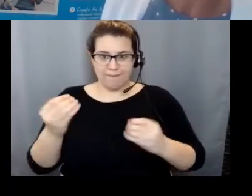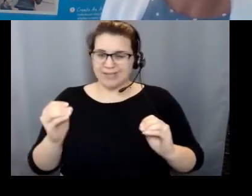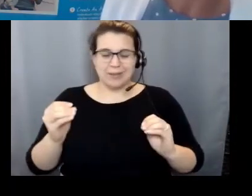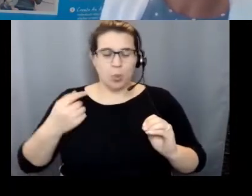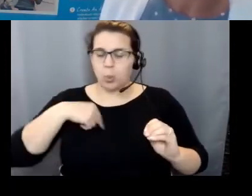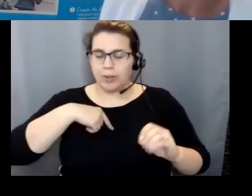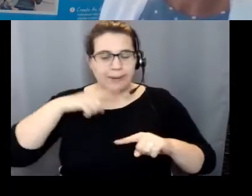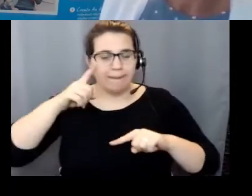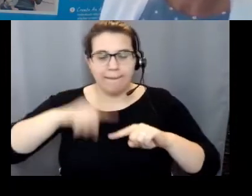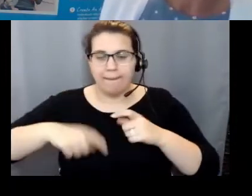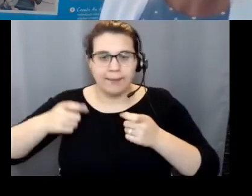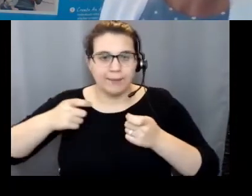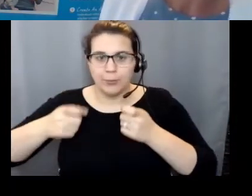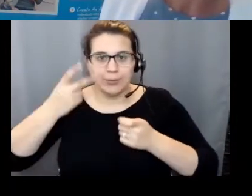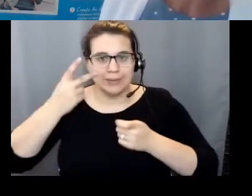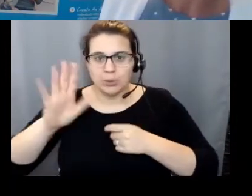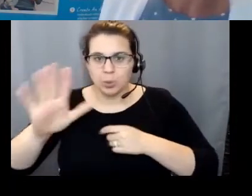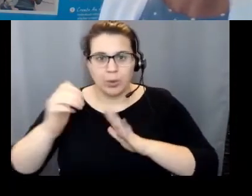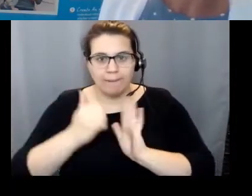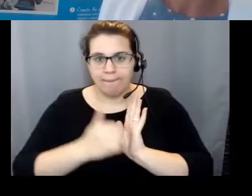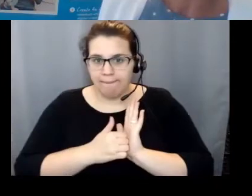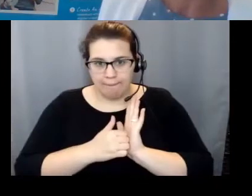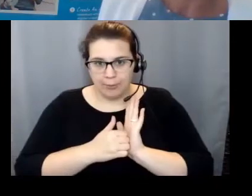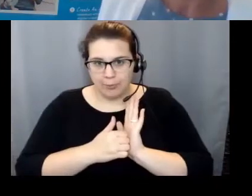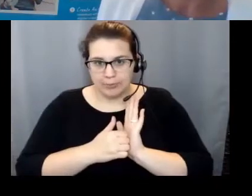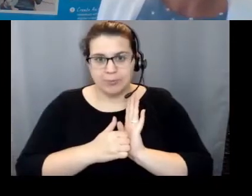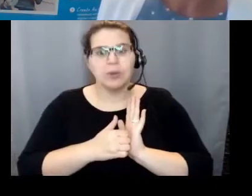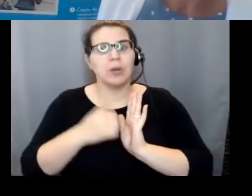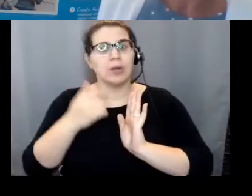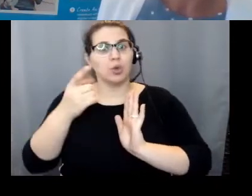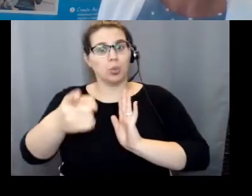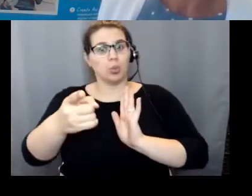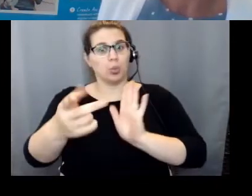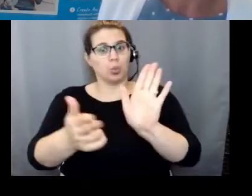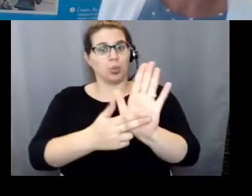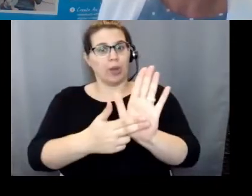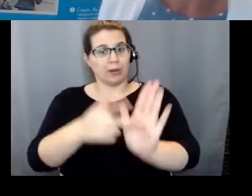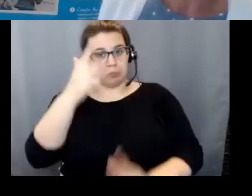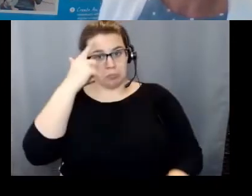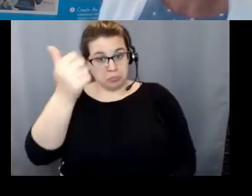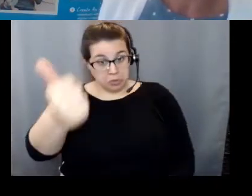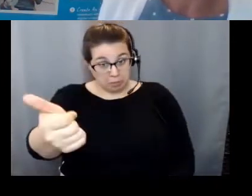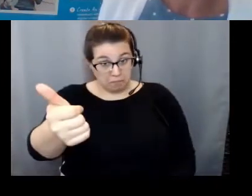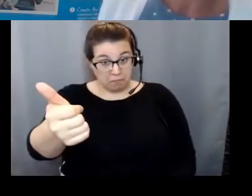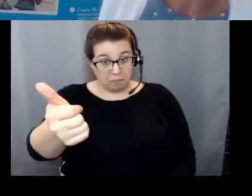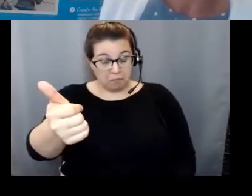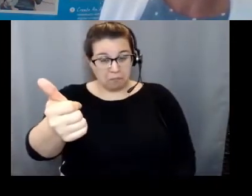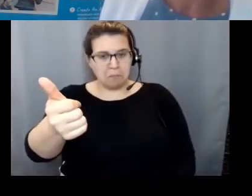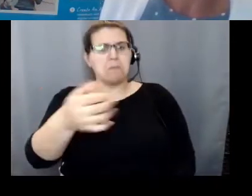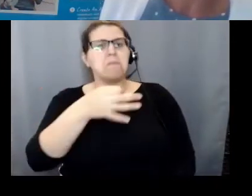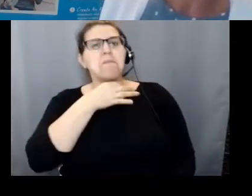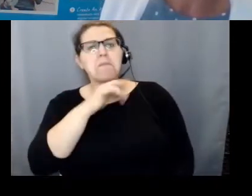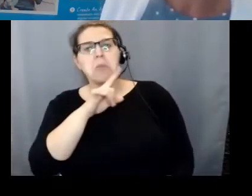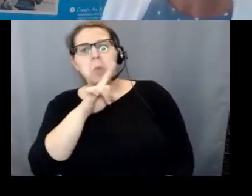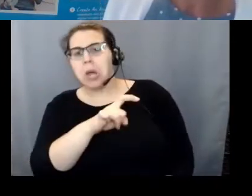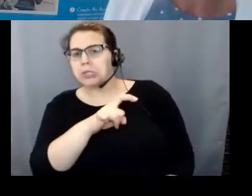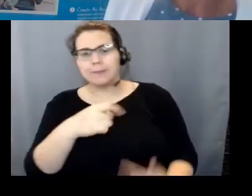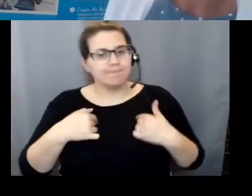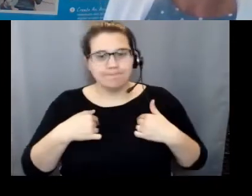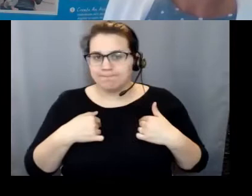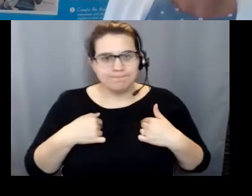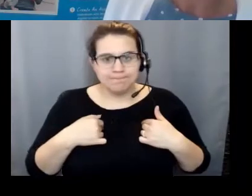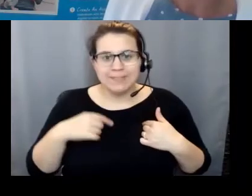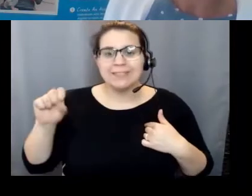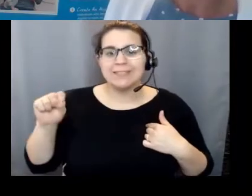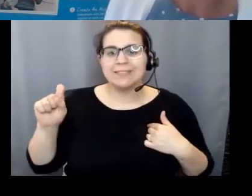stable accounts. So once the individual has enrolled and they have a question about their account, they would reach out to Stable